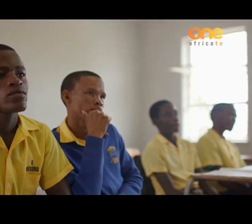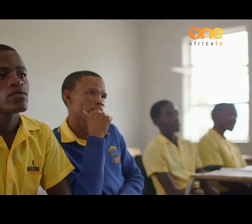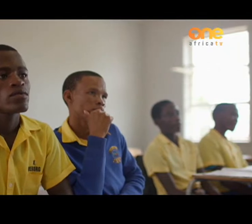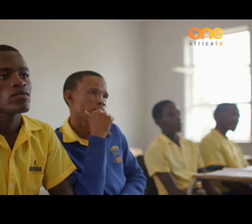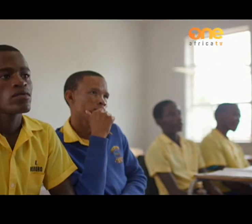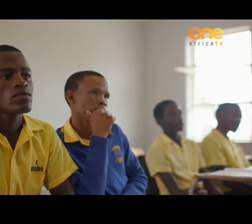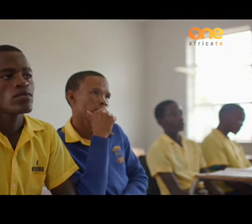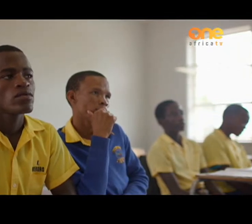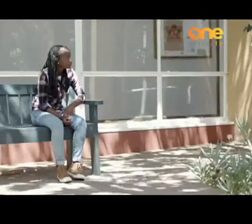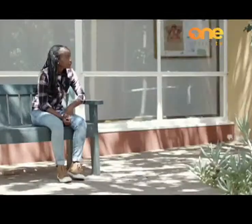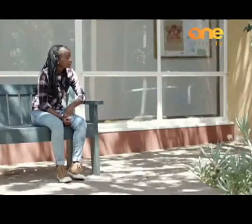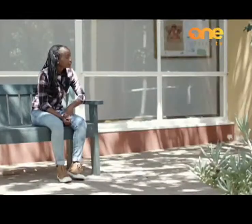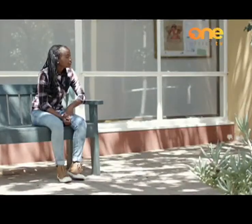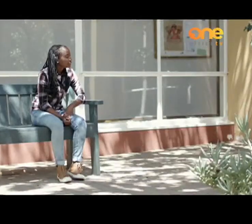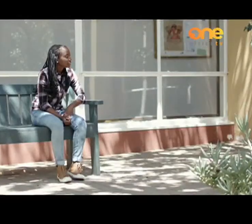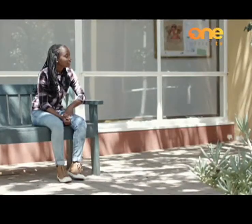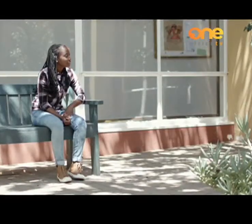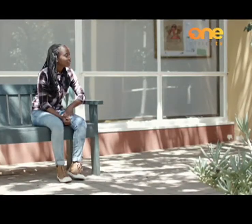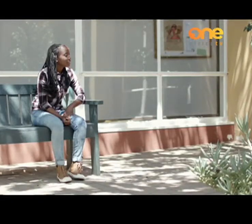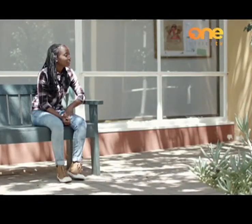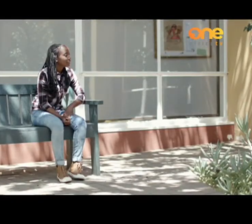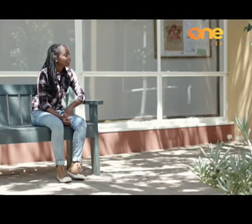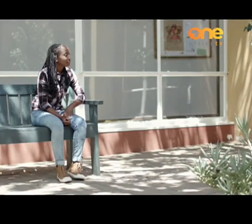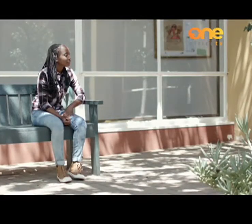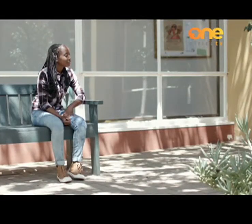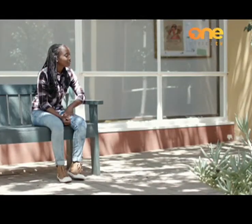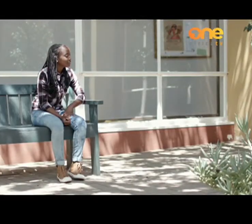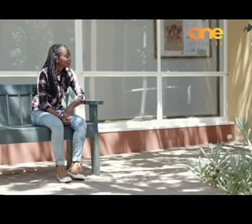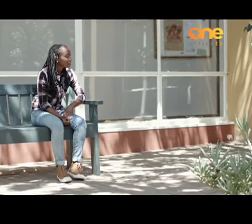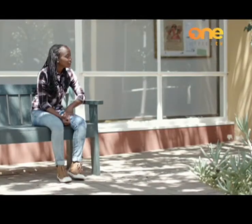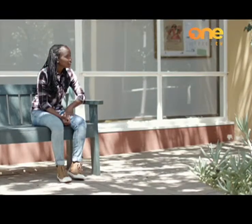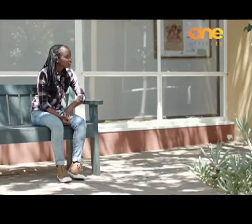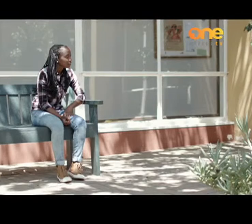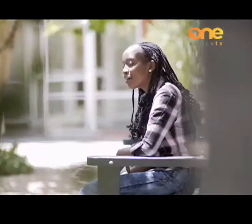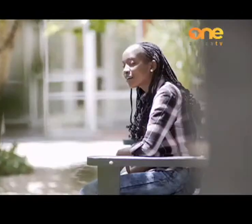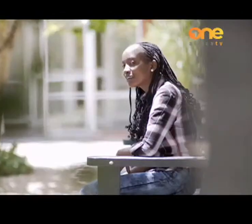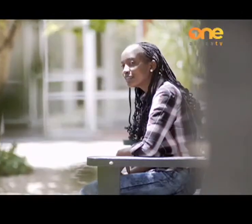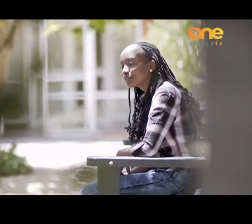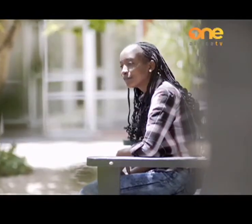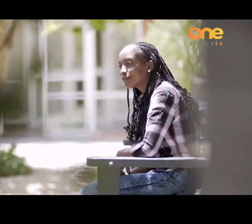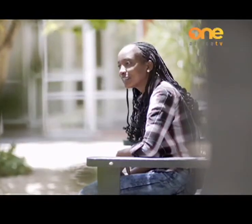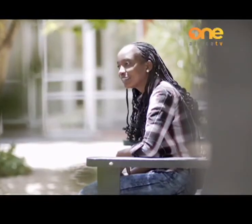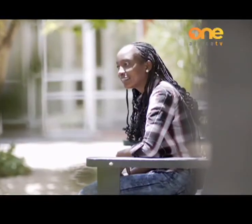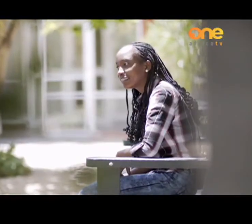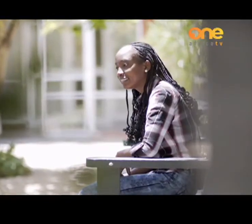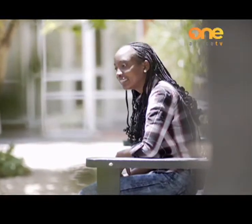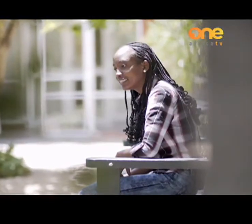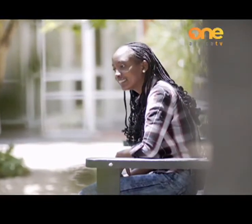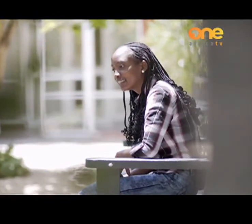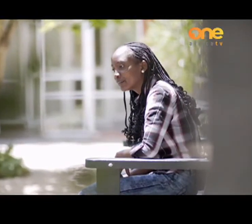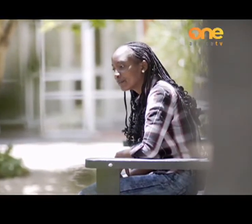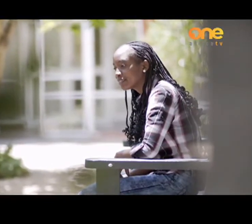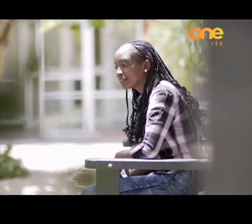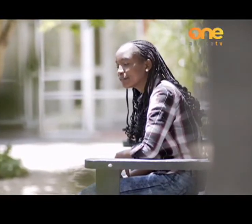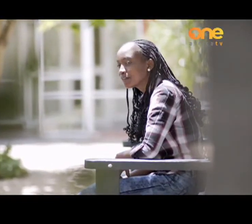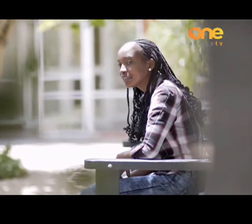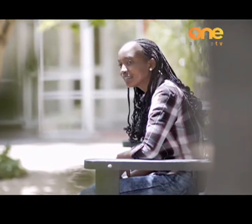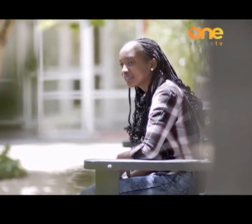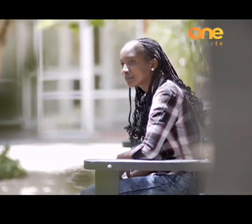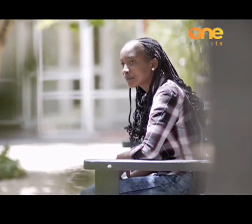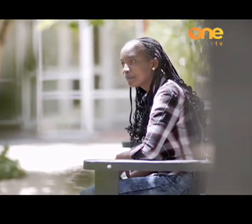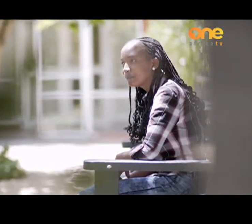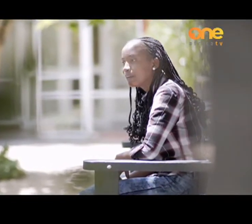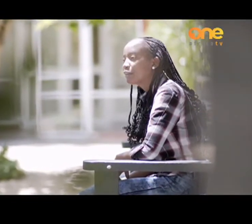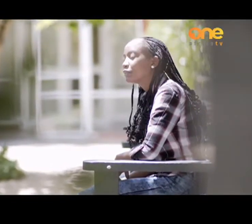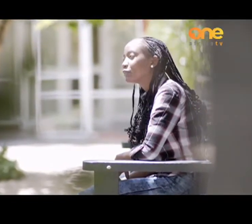I'm really grateful for what Eduvision gave us. Our class of 2019 was the